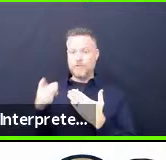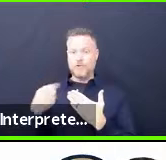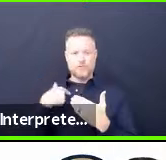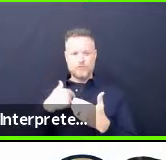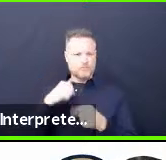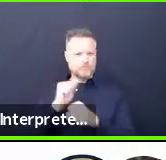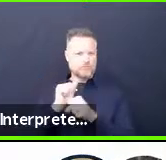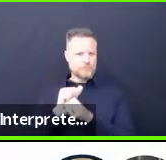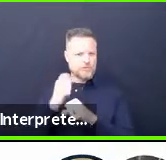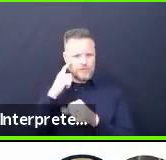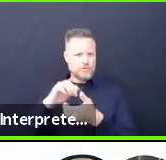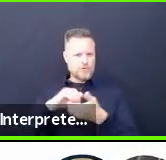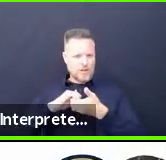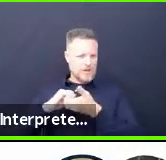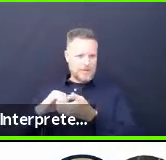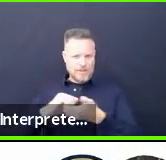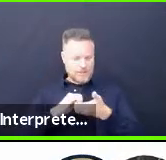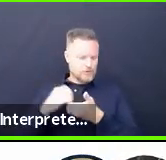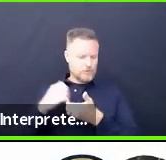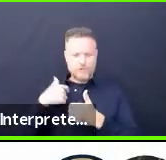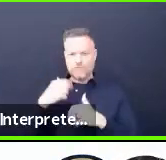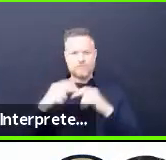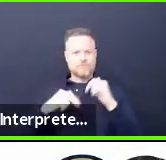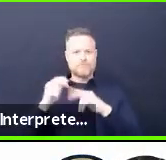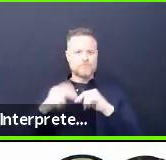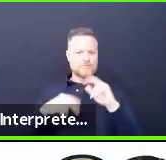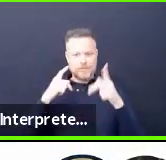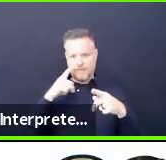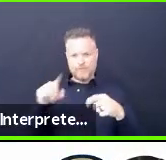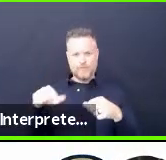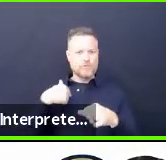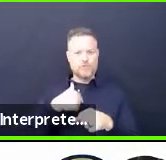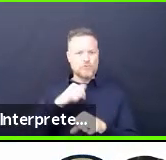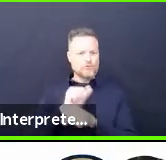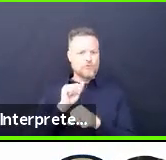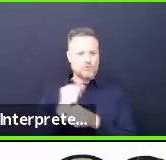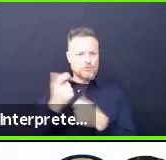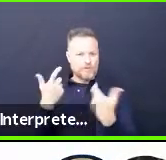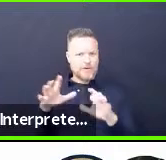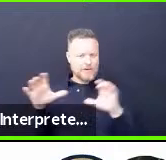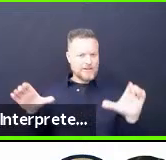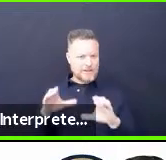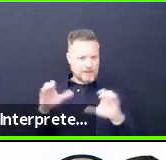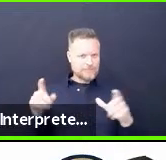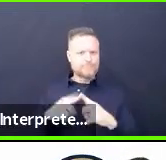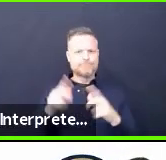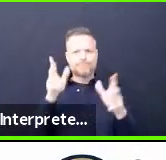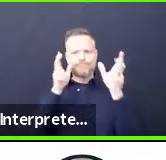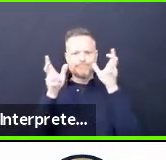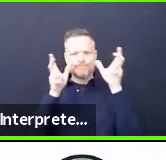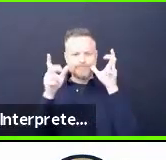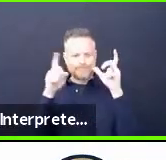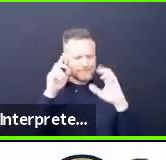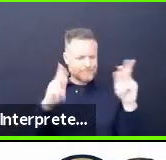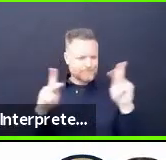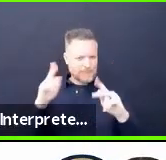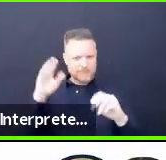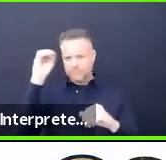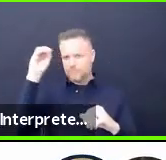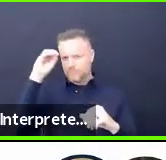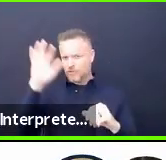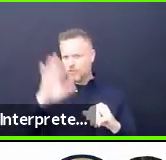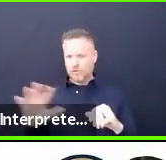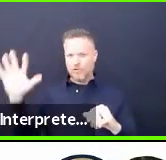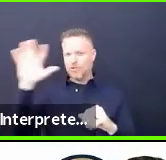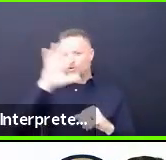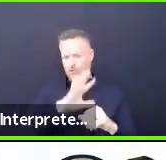and build on the work we've done, and as we listen to the voices across the state that are